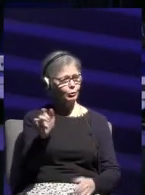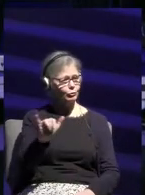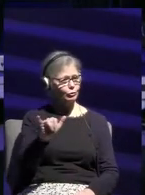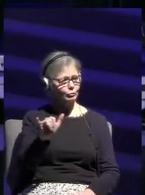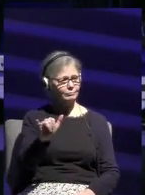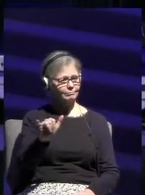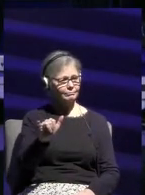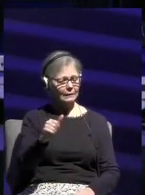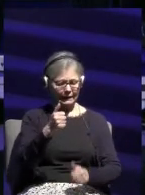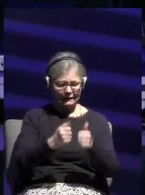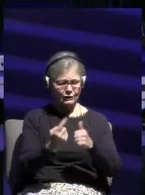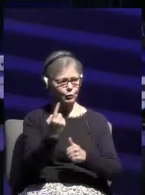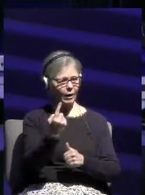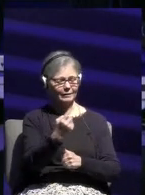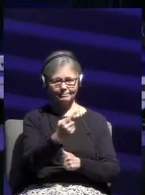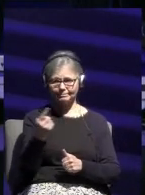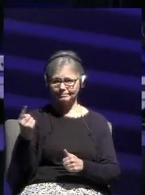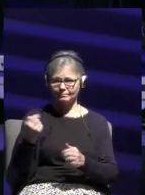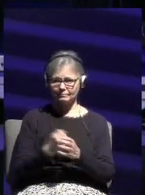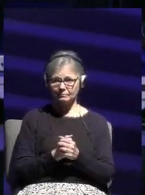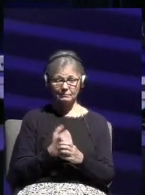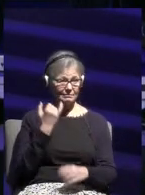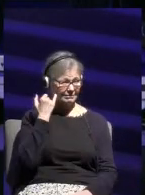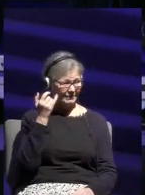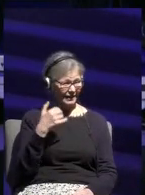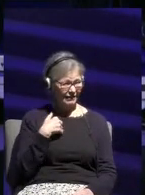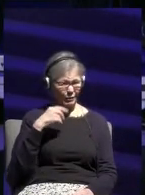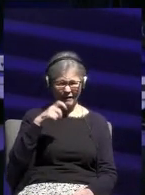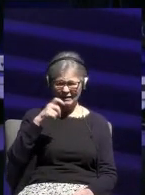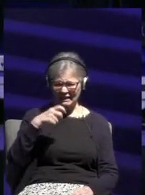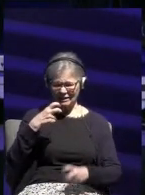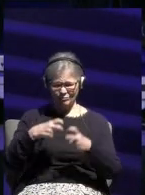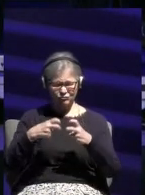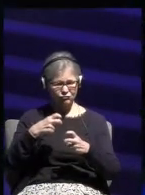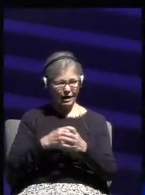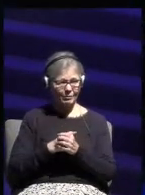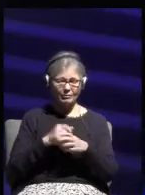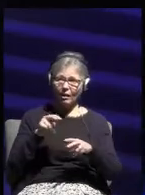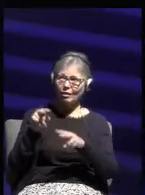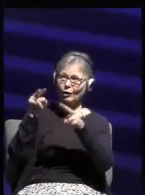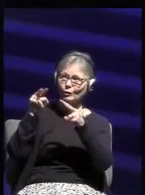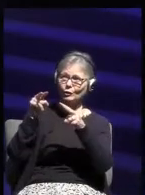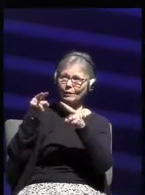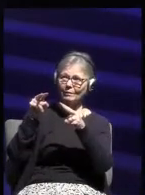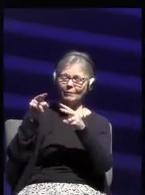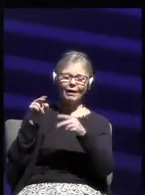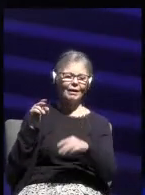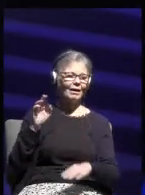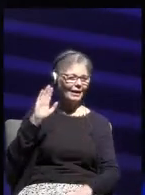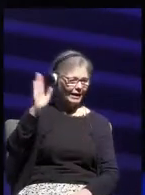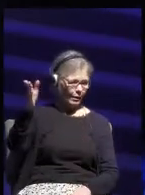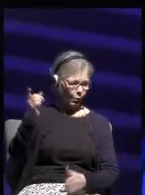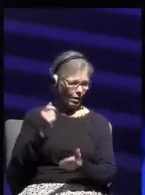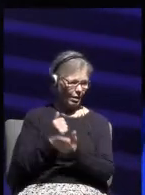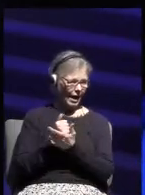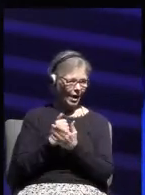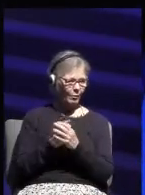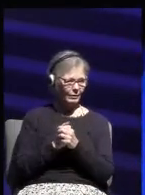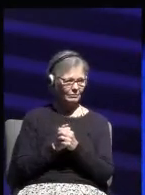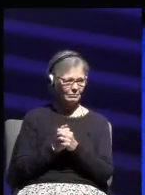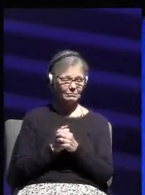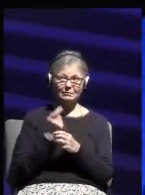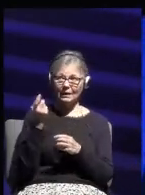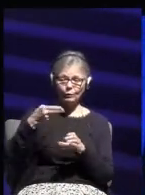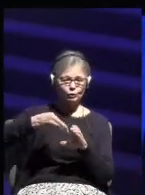us today. Our time of need. God wants to start you on a journey. He wants to join you on your